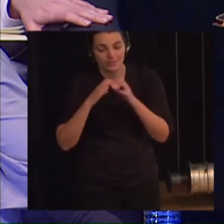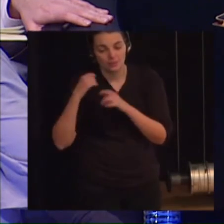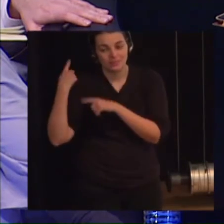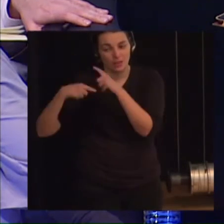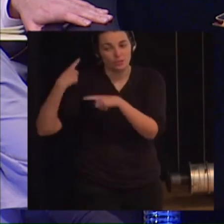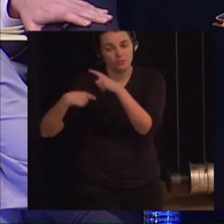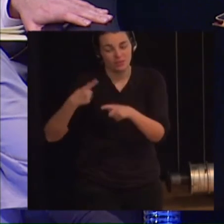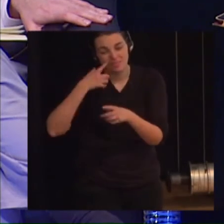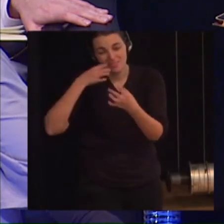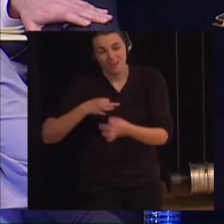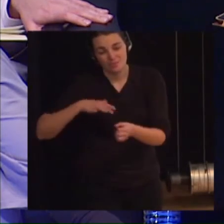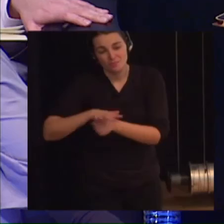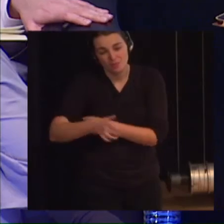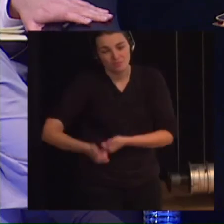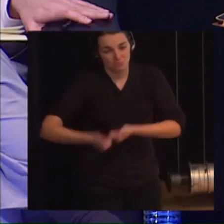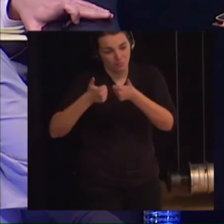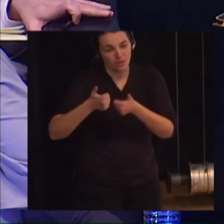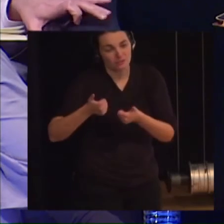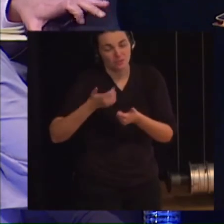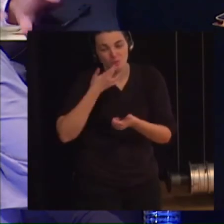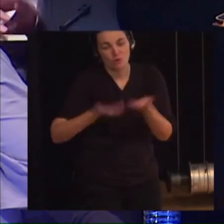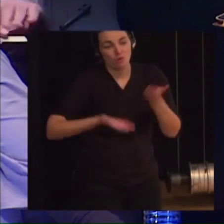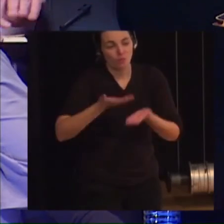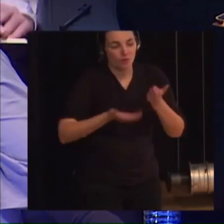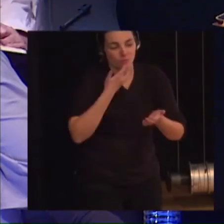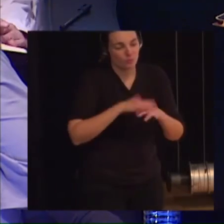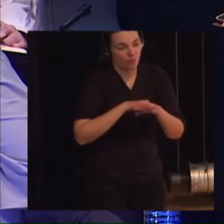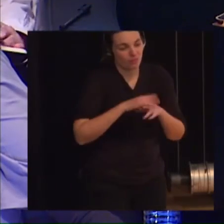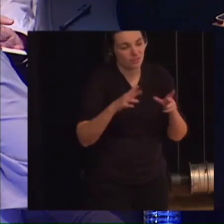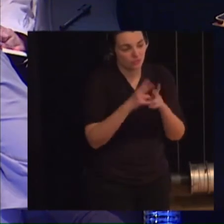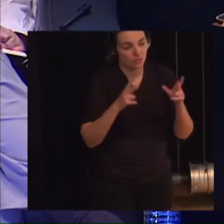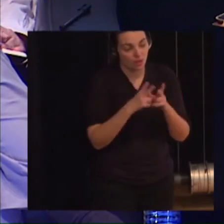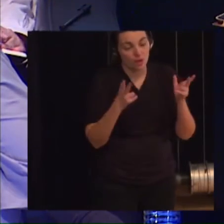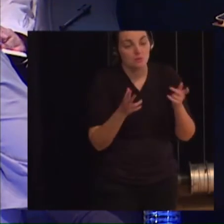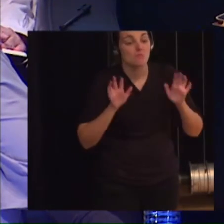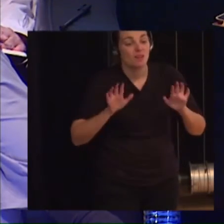When you analyze what people use as a unit